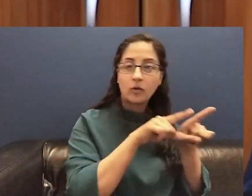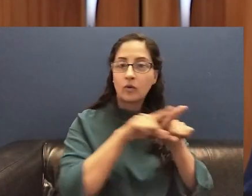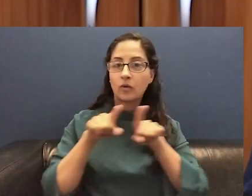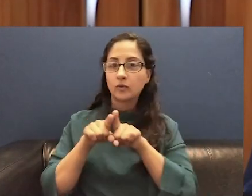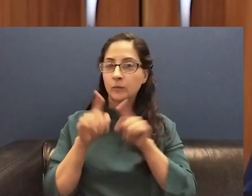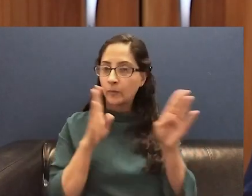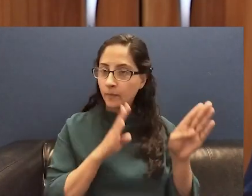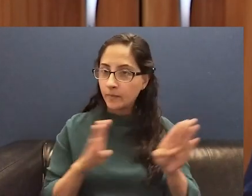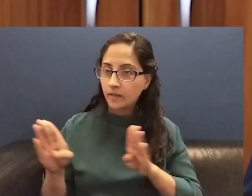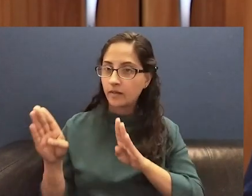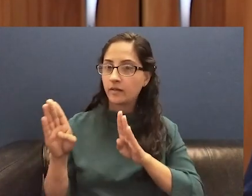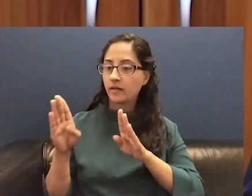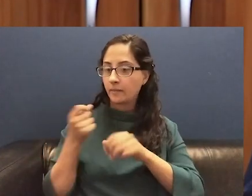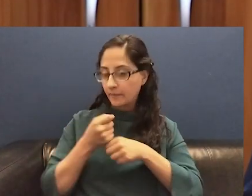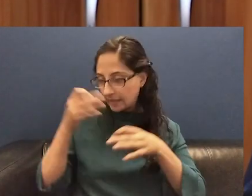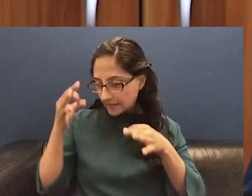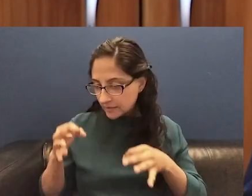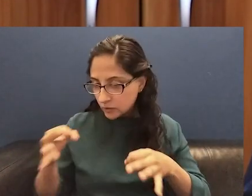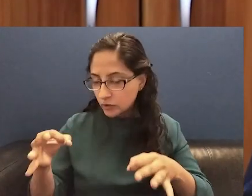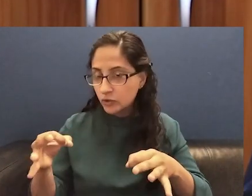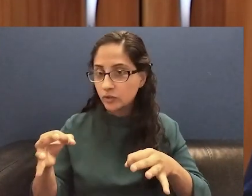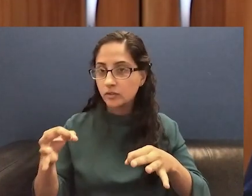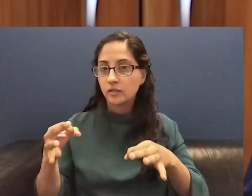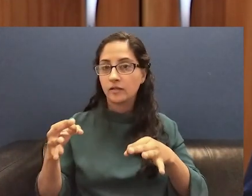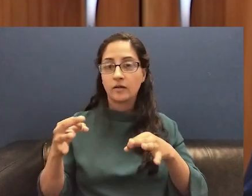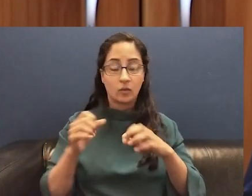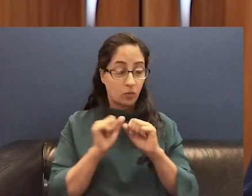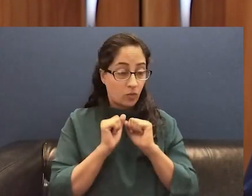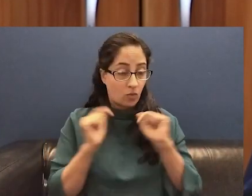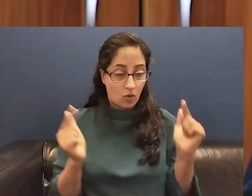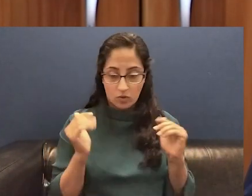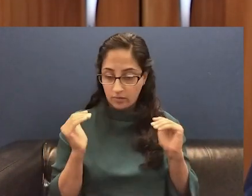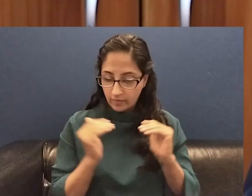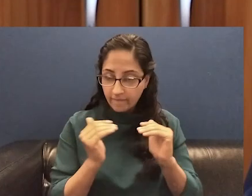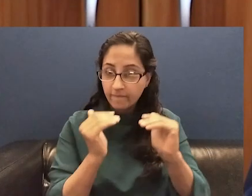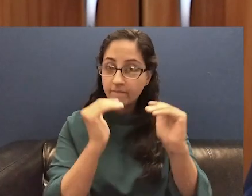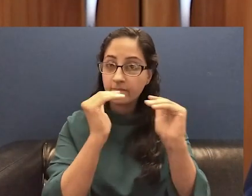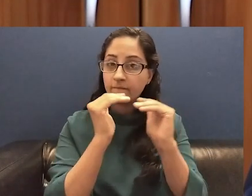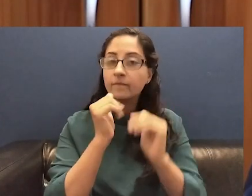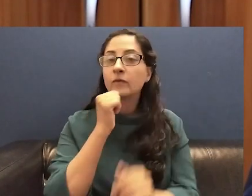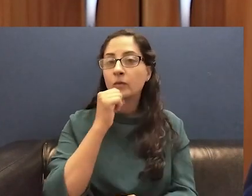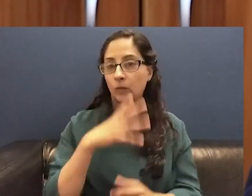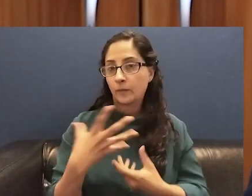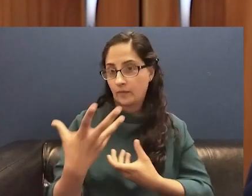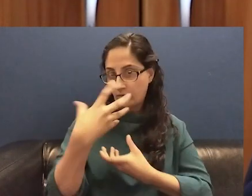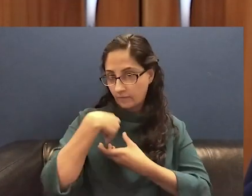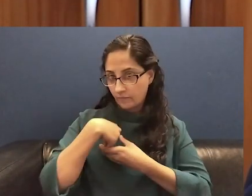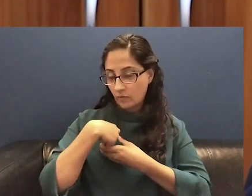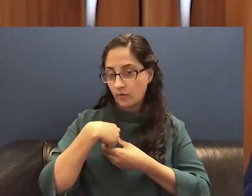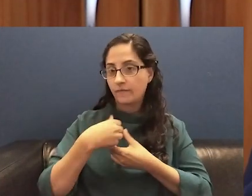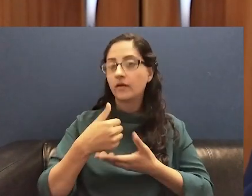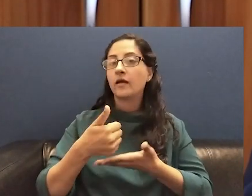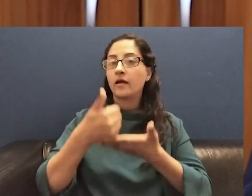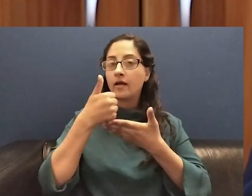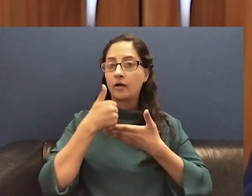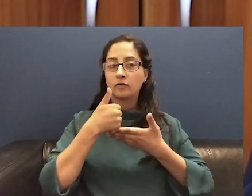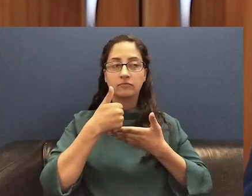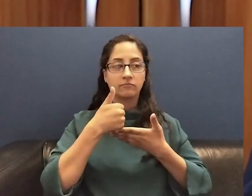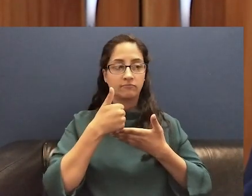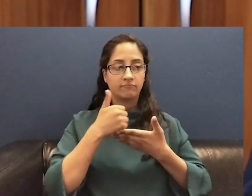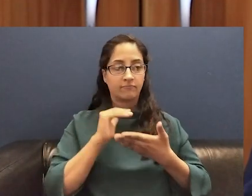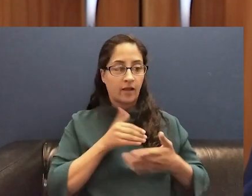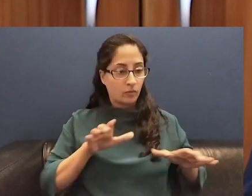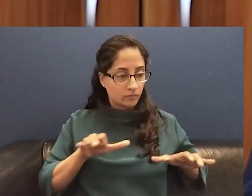importantly, to make sure that we address those issues and challenges that the people bring it